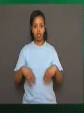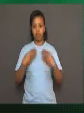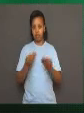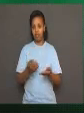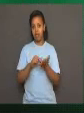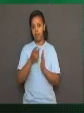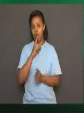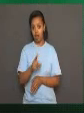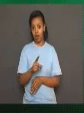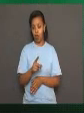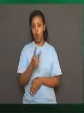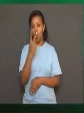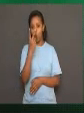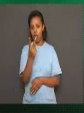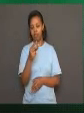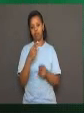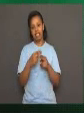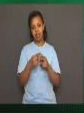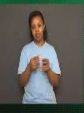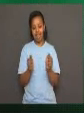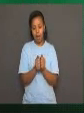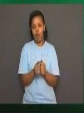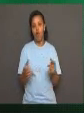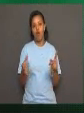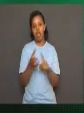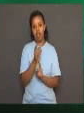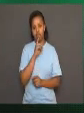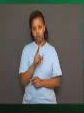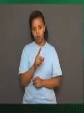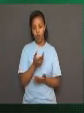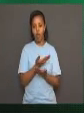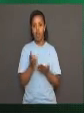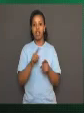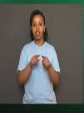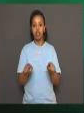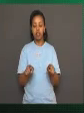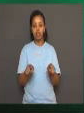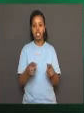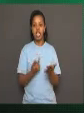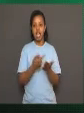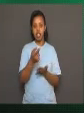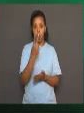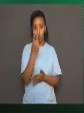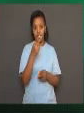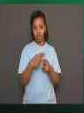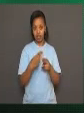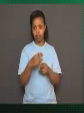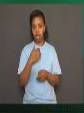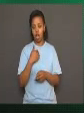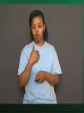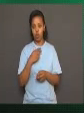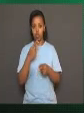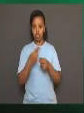their binomial names. But to reach those binomial